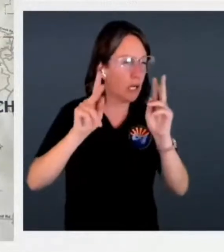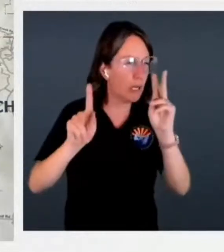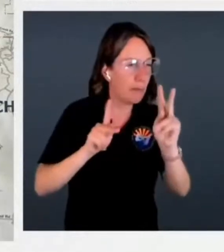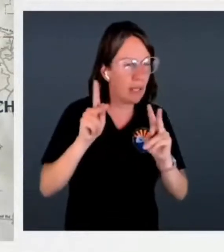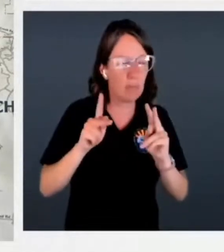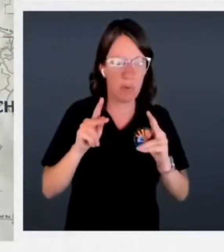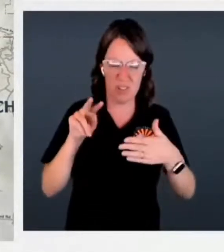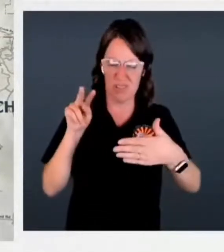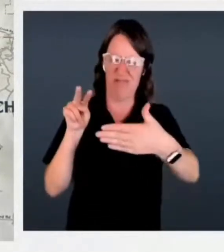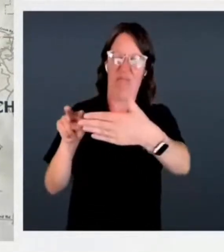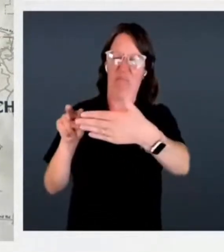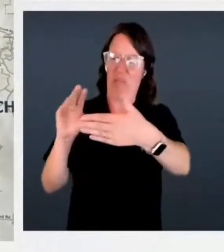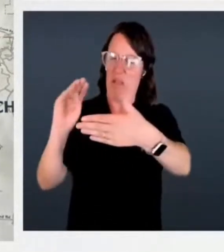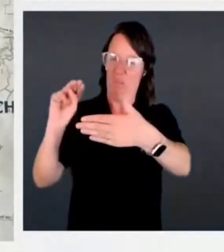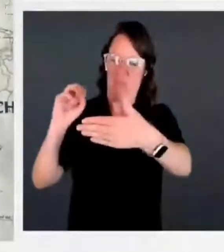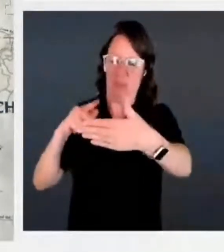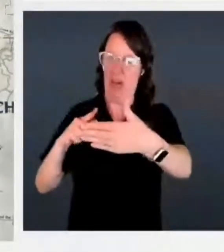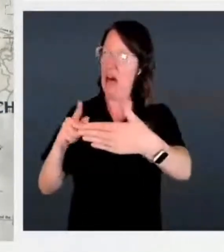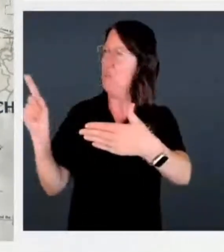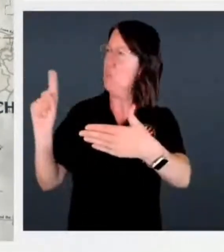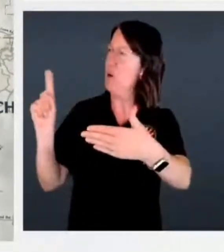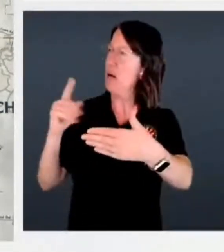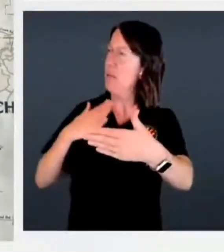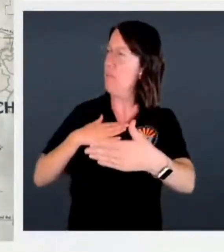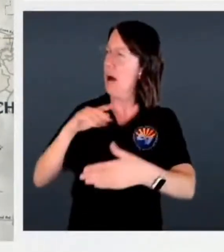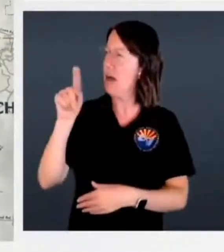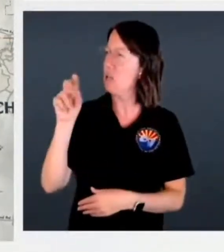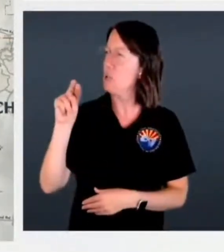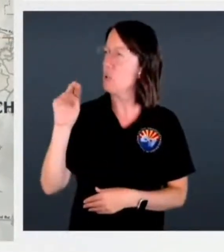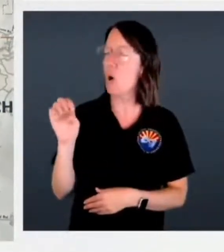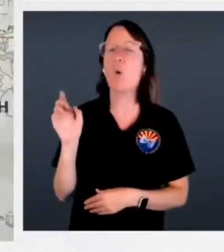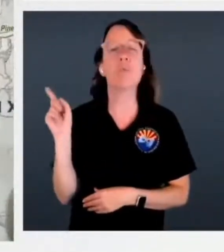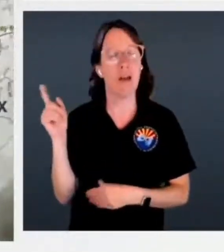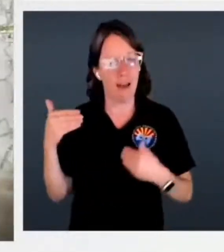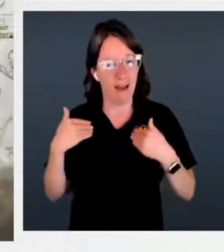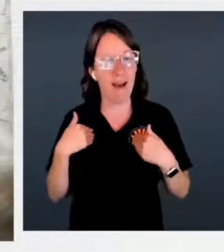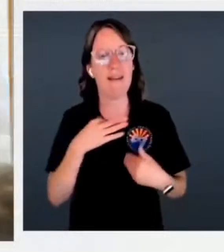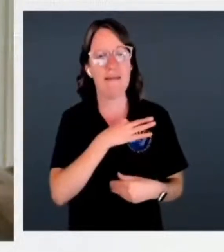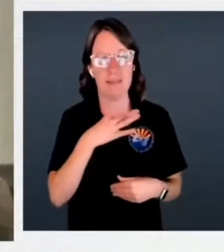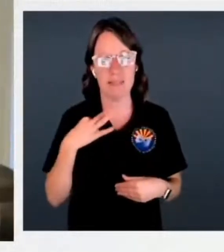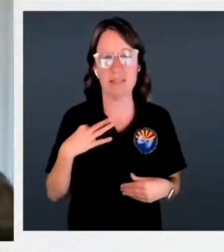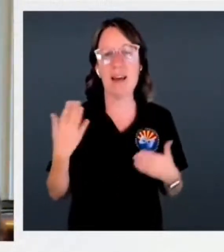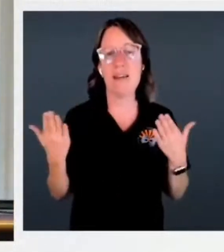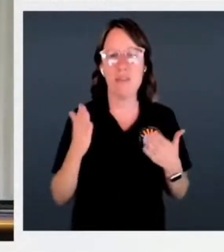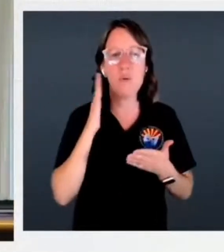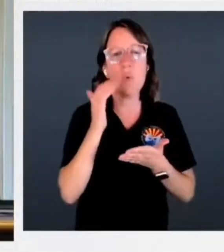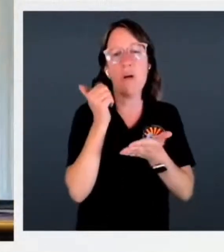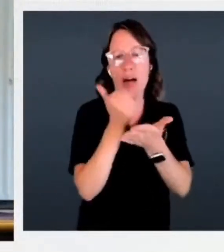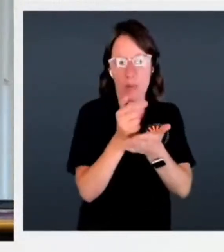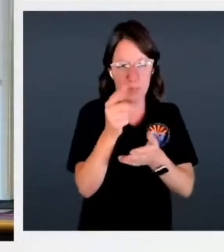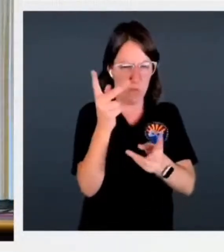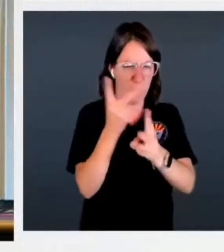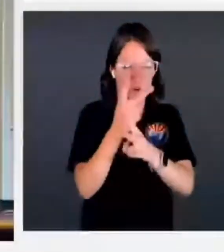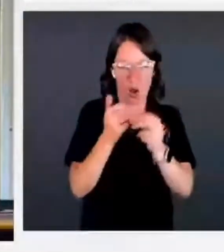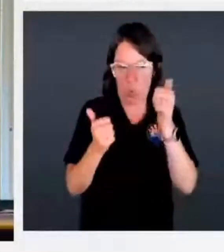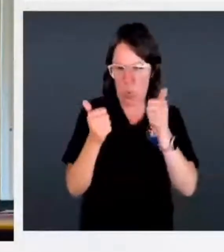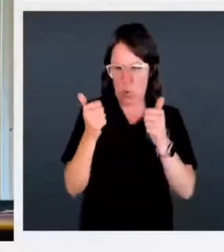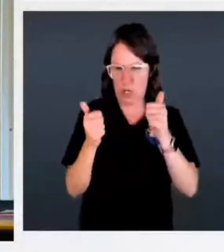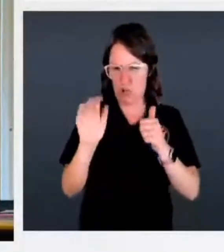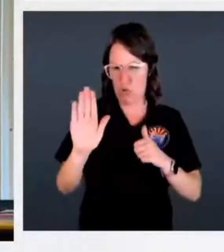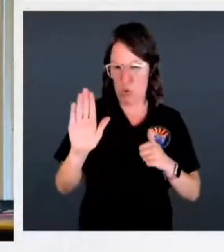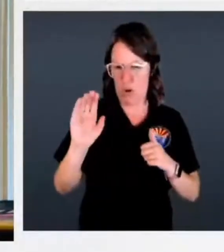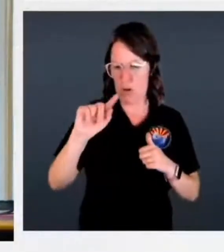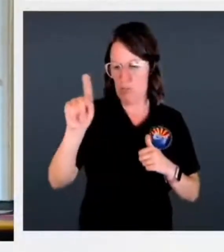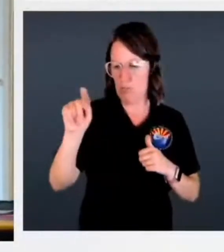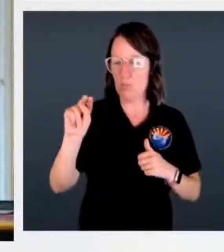that, establish your zone and understand where you're at. So with that, Emergency Operations Center,